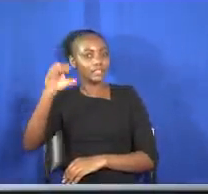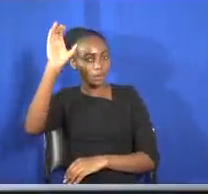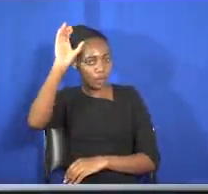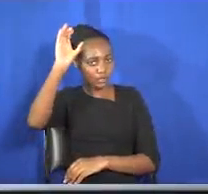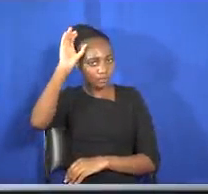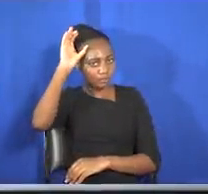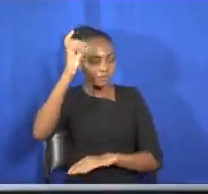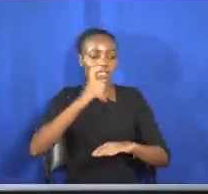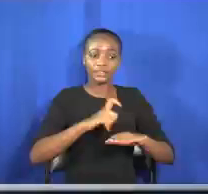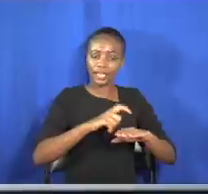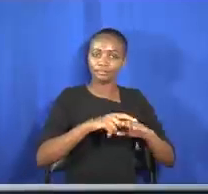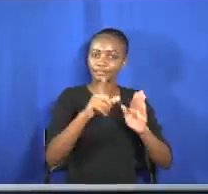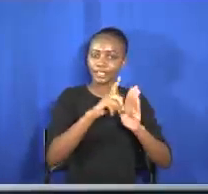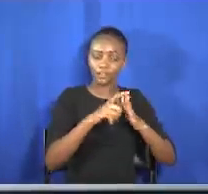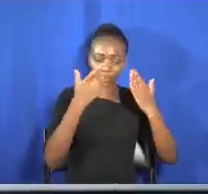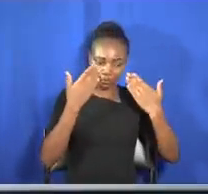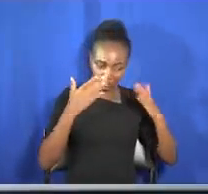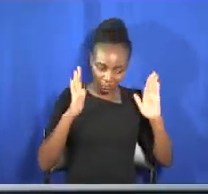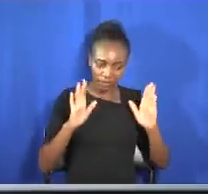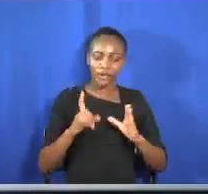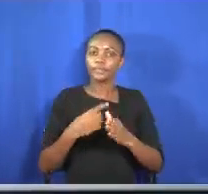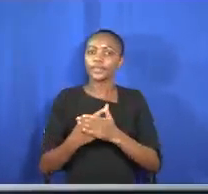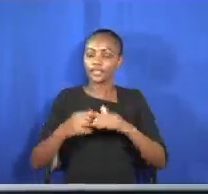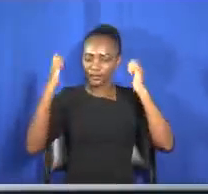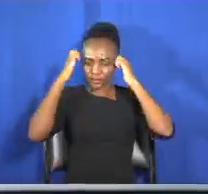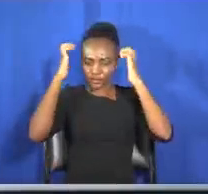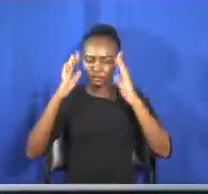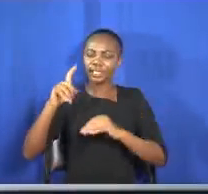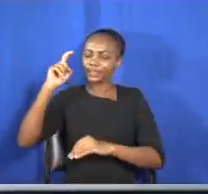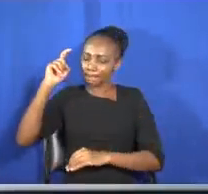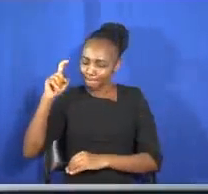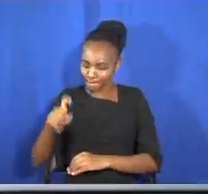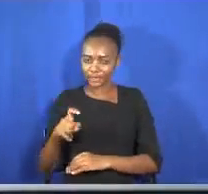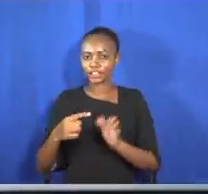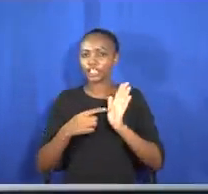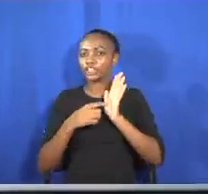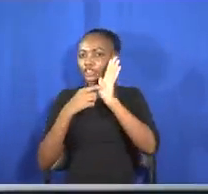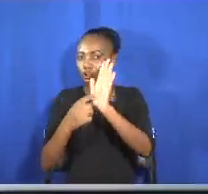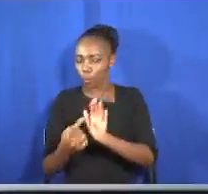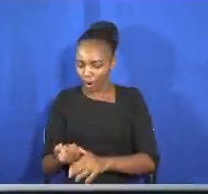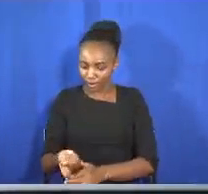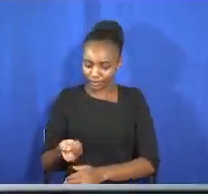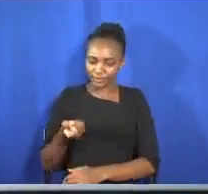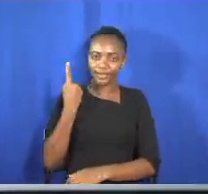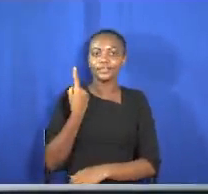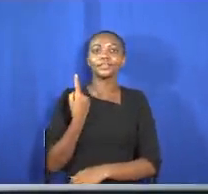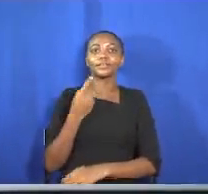of the teaching, or the learning, or the facilitation, learners must demonstrate